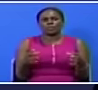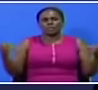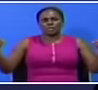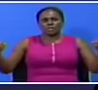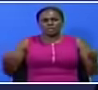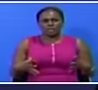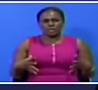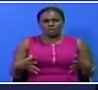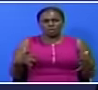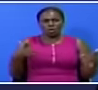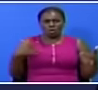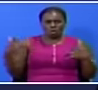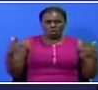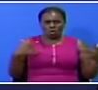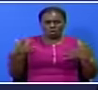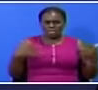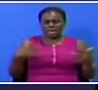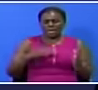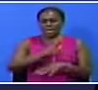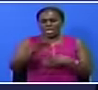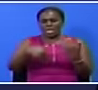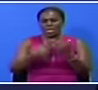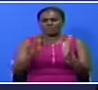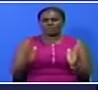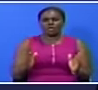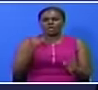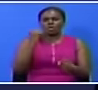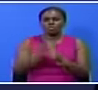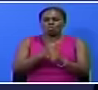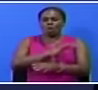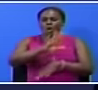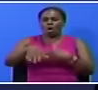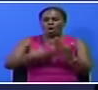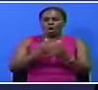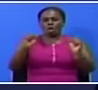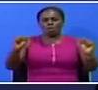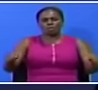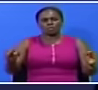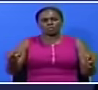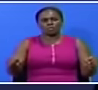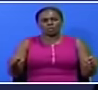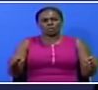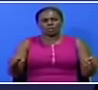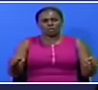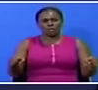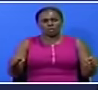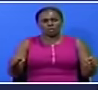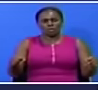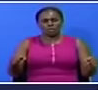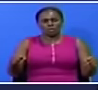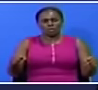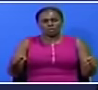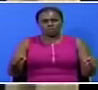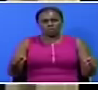very concerning time for everyone. We're doing all that we can, working with local and national agencies to support